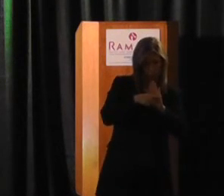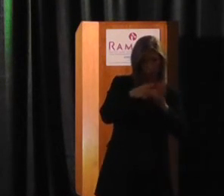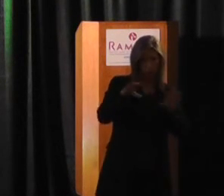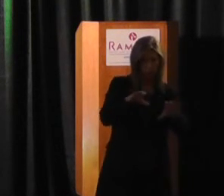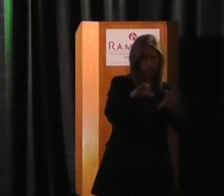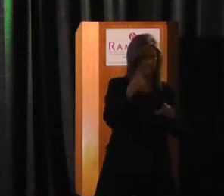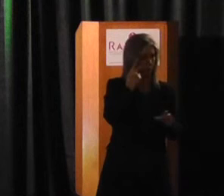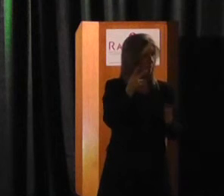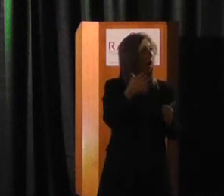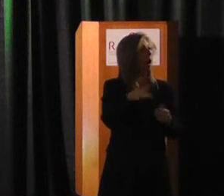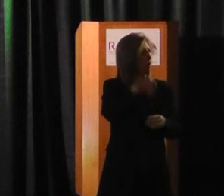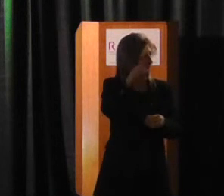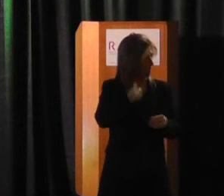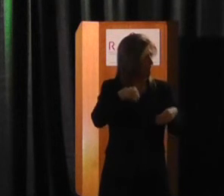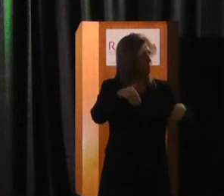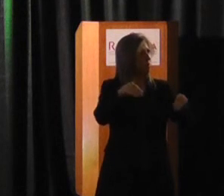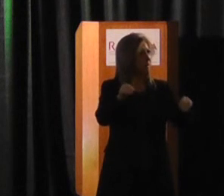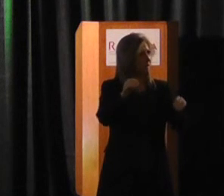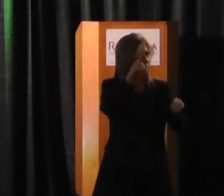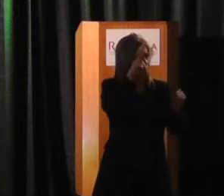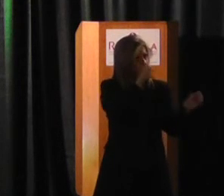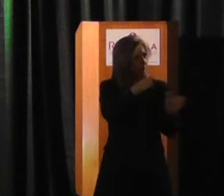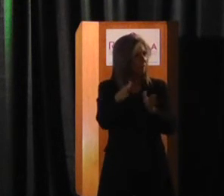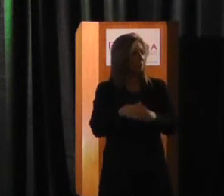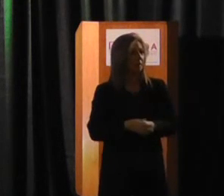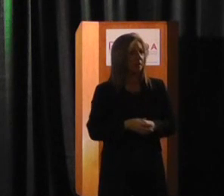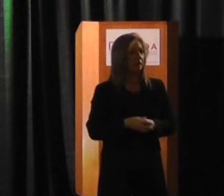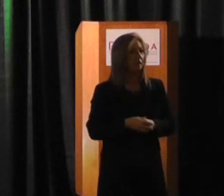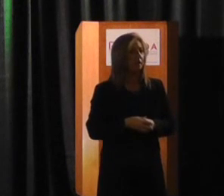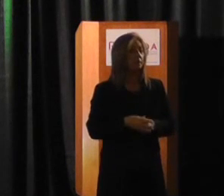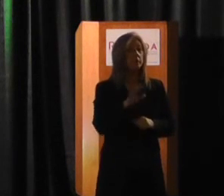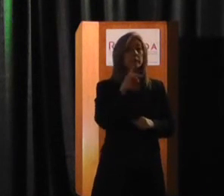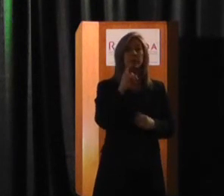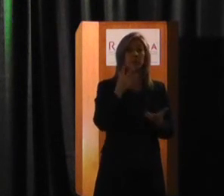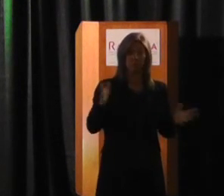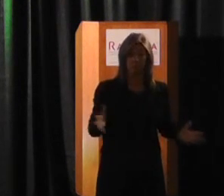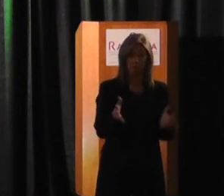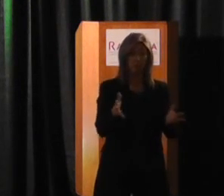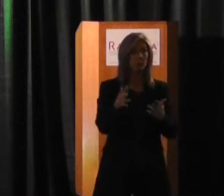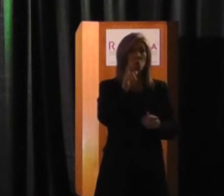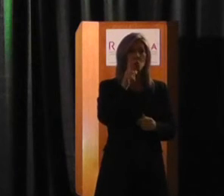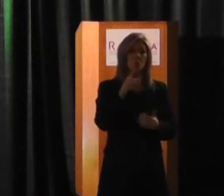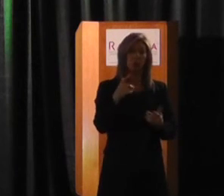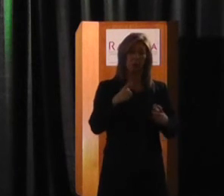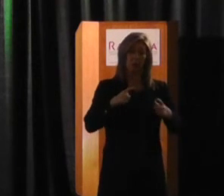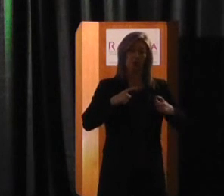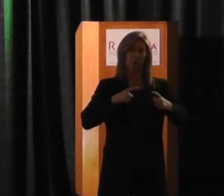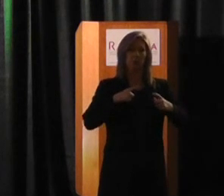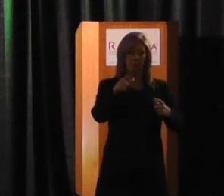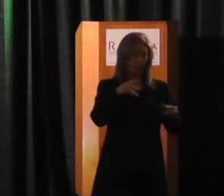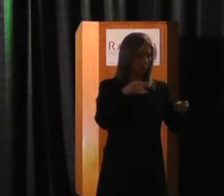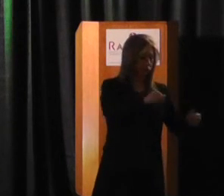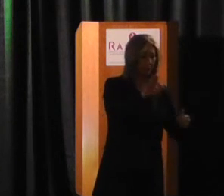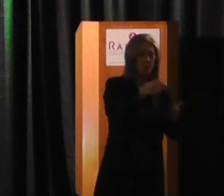strategy. In the mid-2000s, the focus in Europe was to encourage the baby boomers that were retiring to spend their monies in the union.